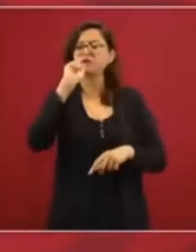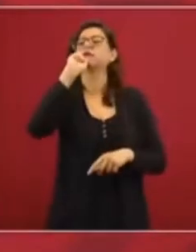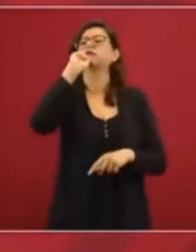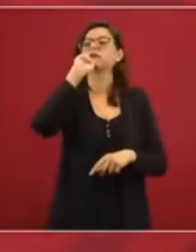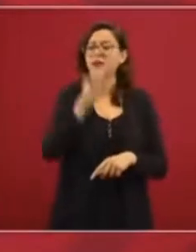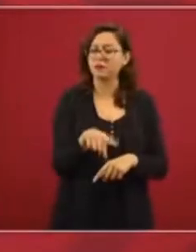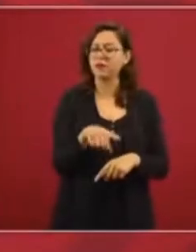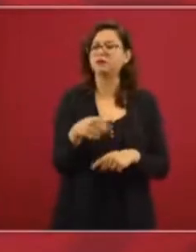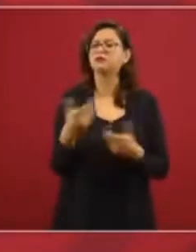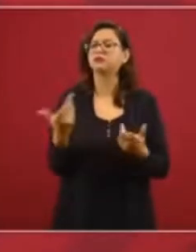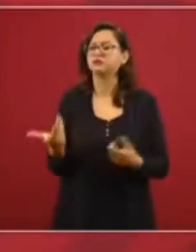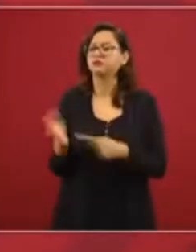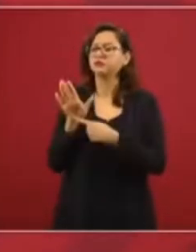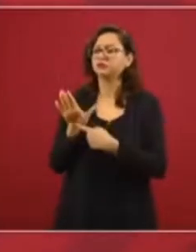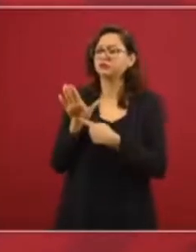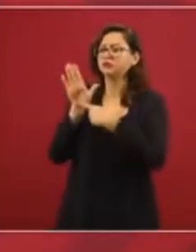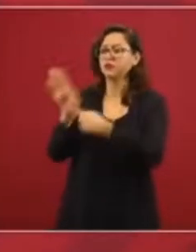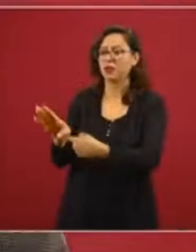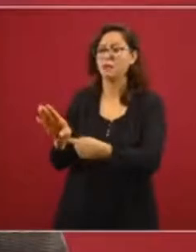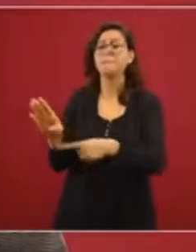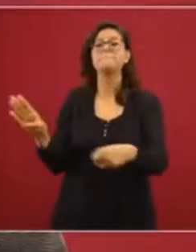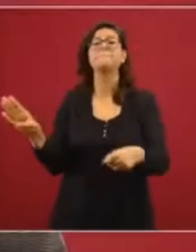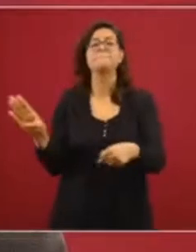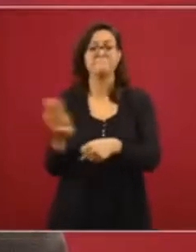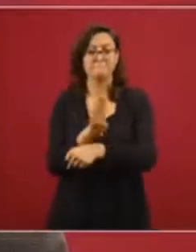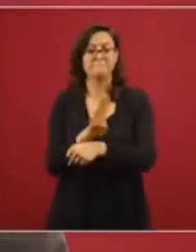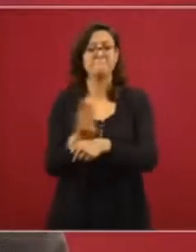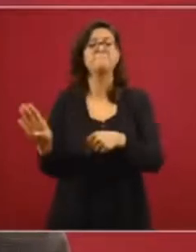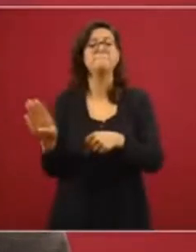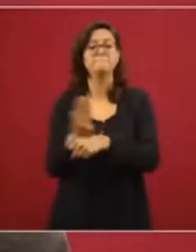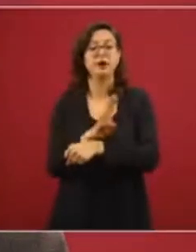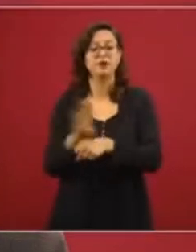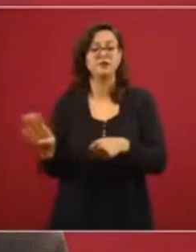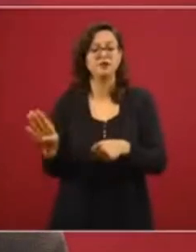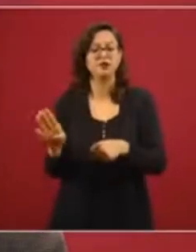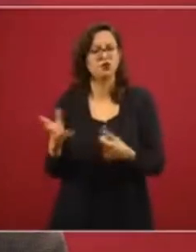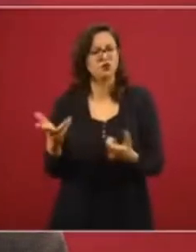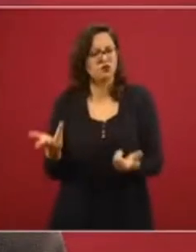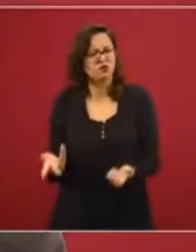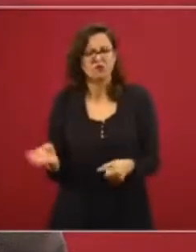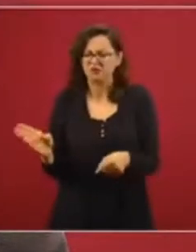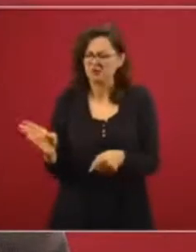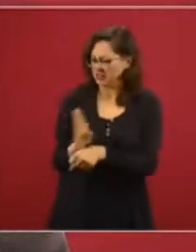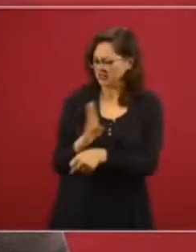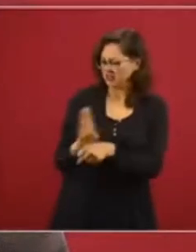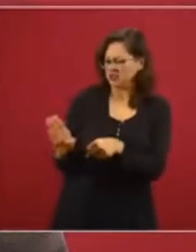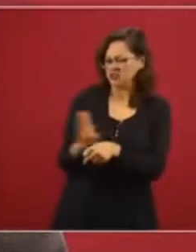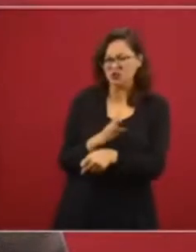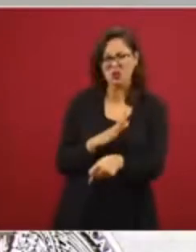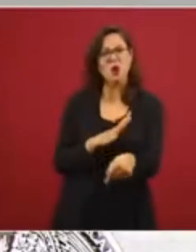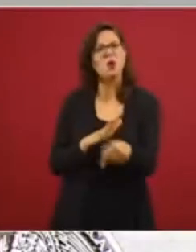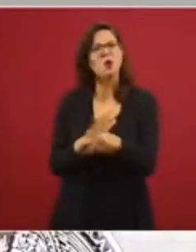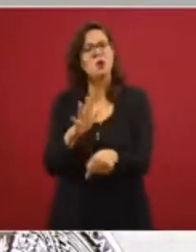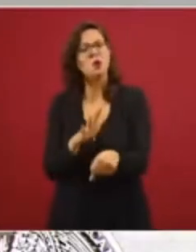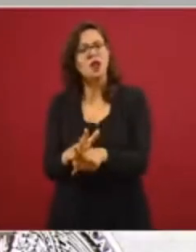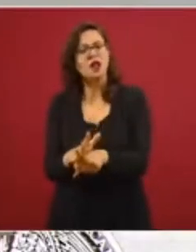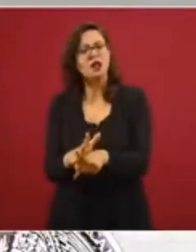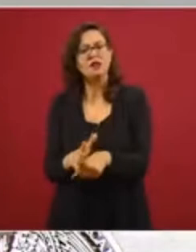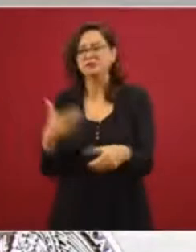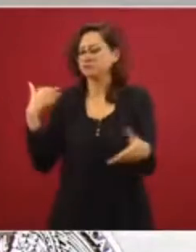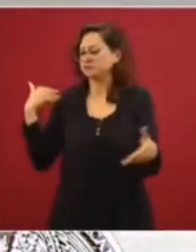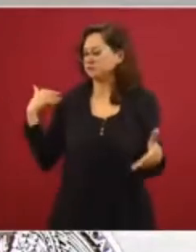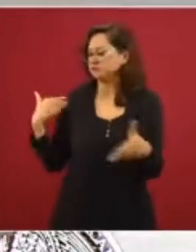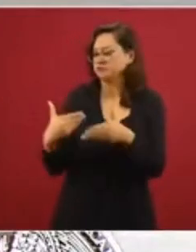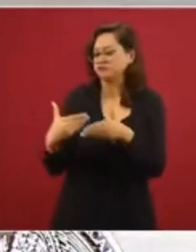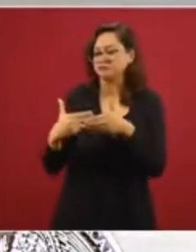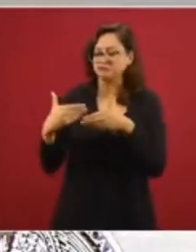que trae, lo afirmo, la pandemia, que es que podemos, pudimos y estamos aprendiendo a